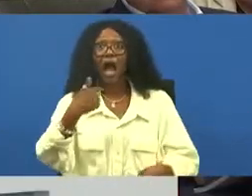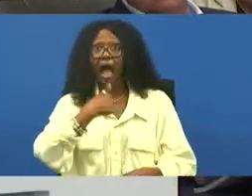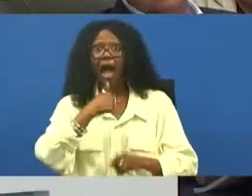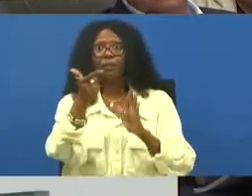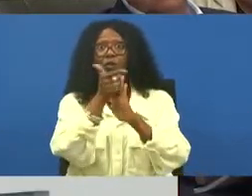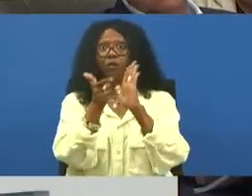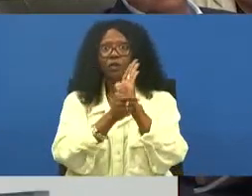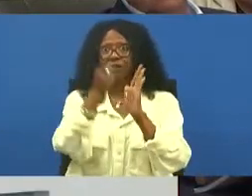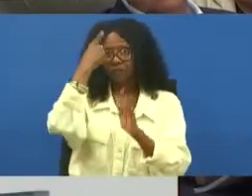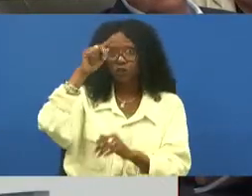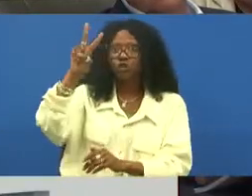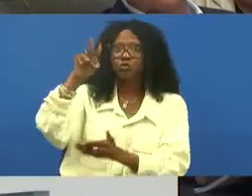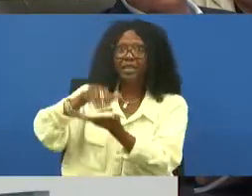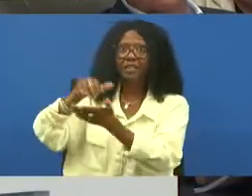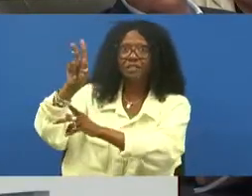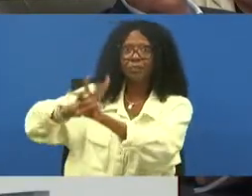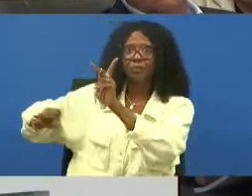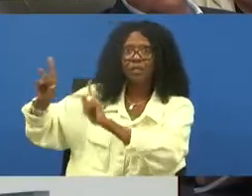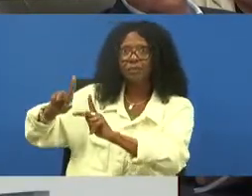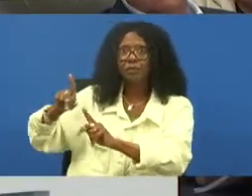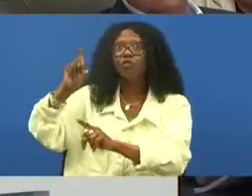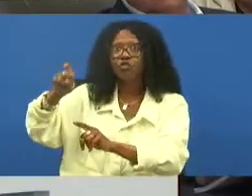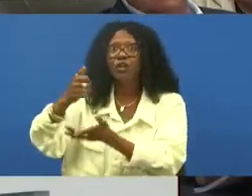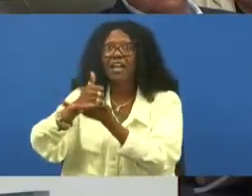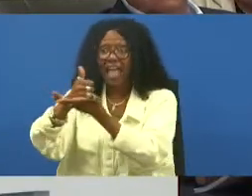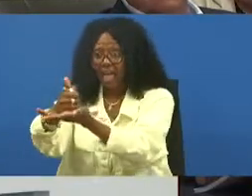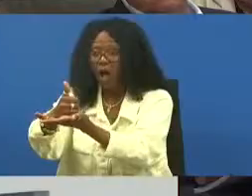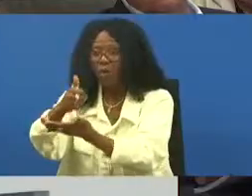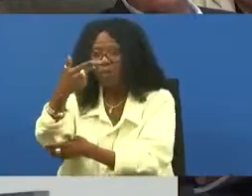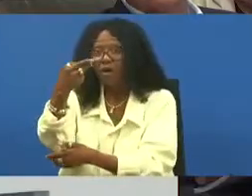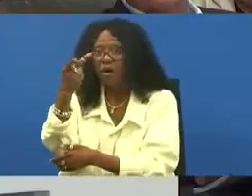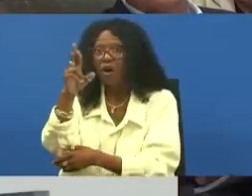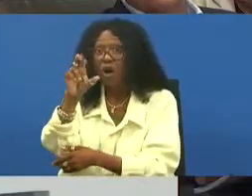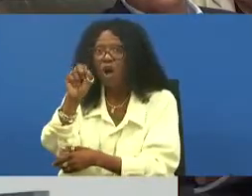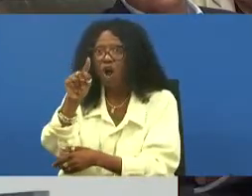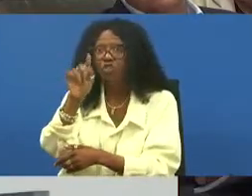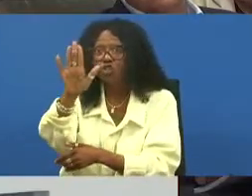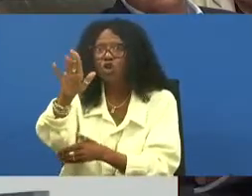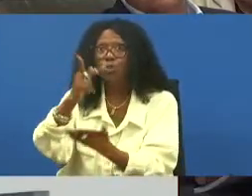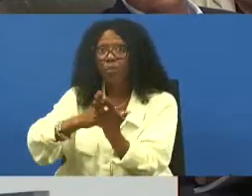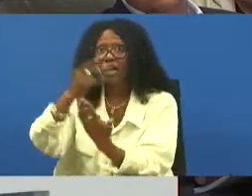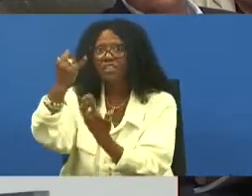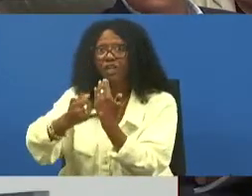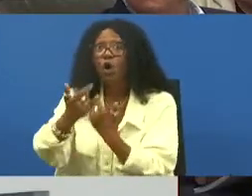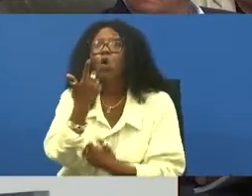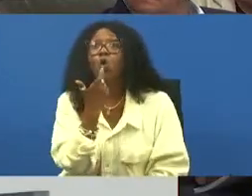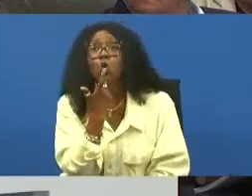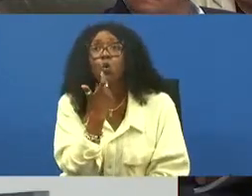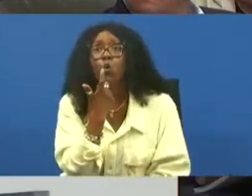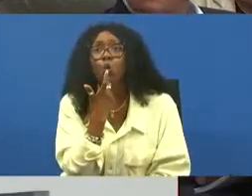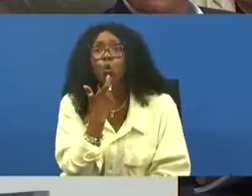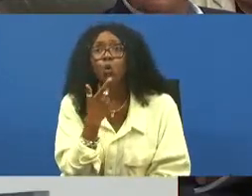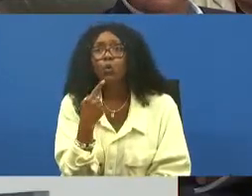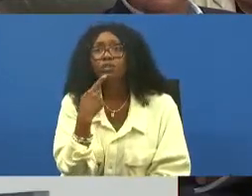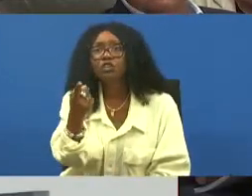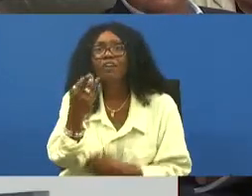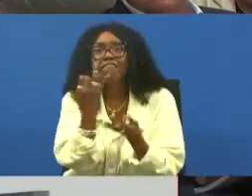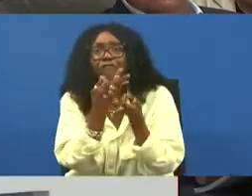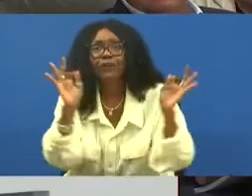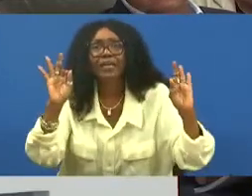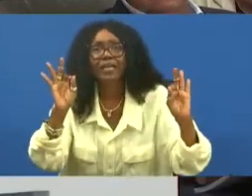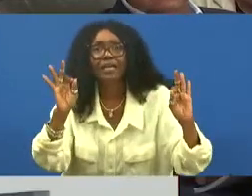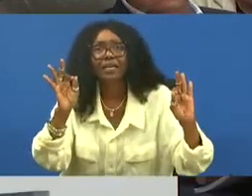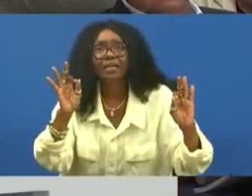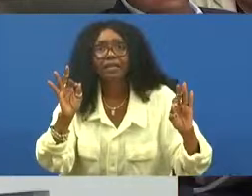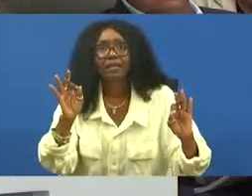people, okay? When you needed help, Mr. Hurst, on your projects, well, who gave it to you for free? Mr. Landry.